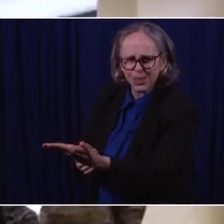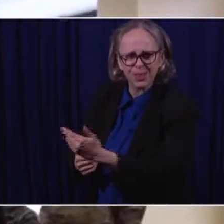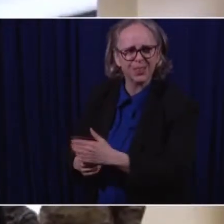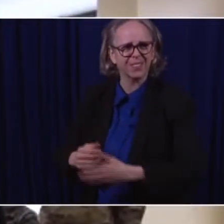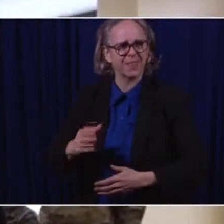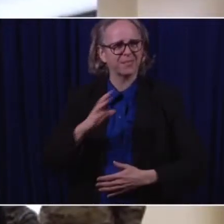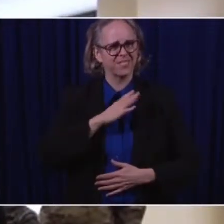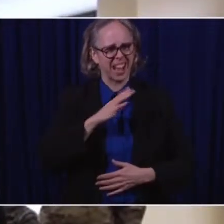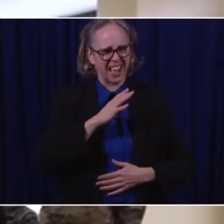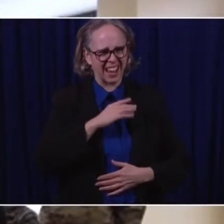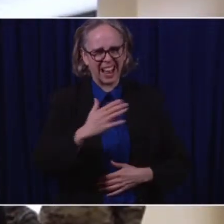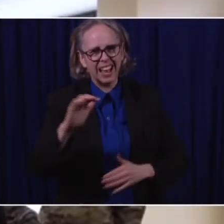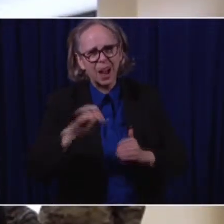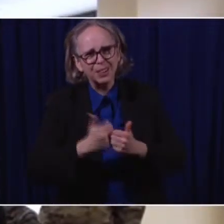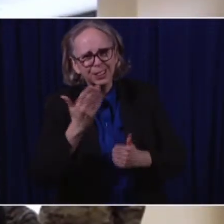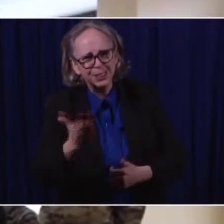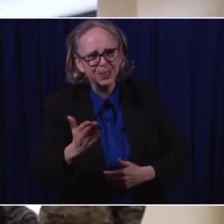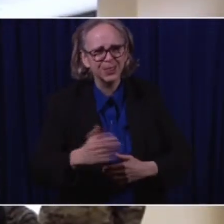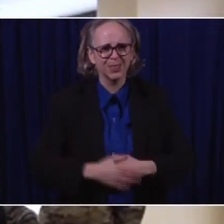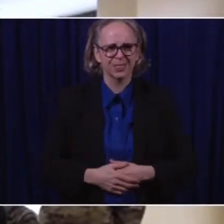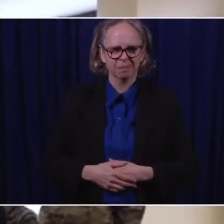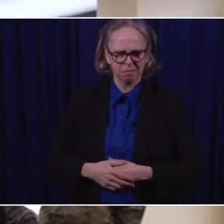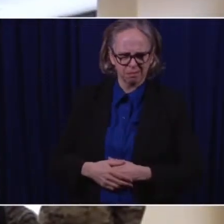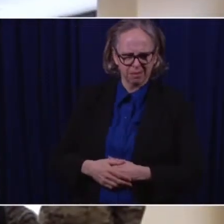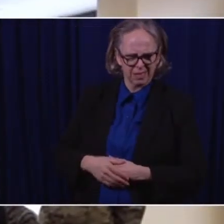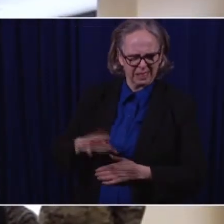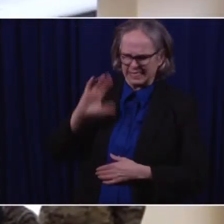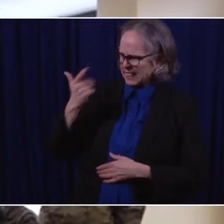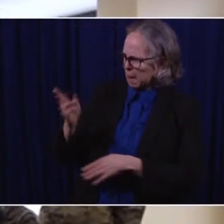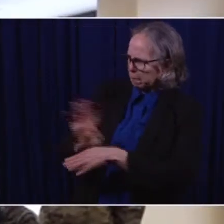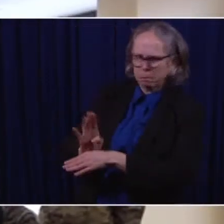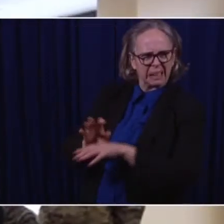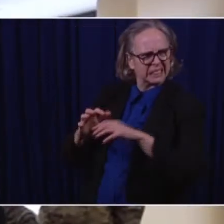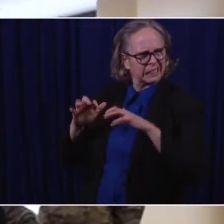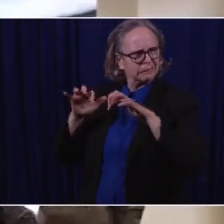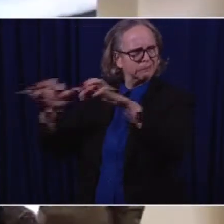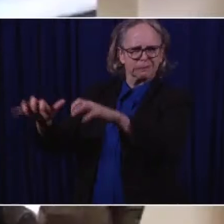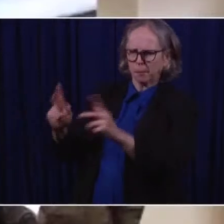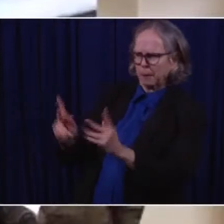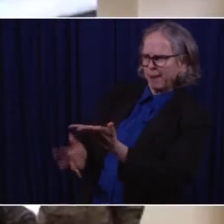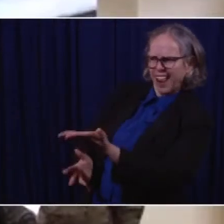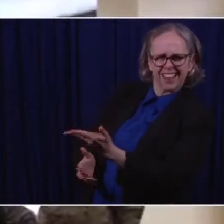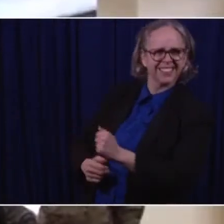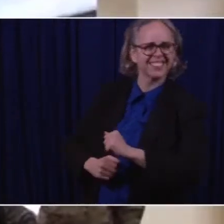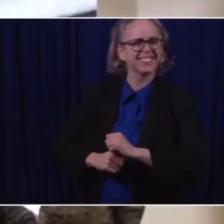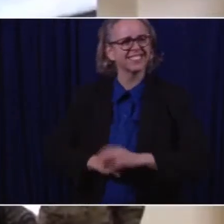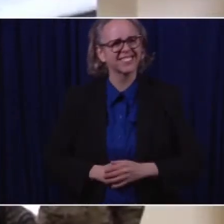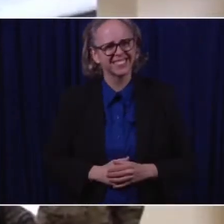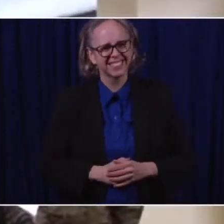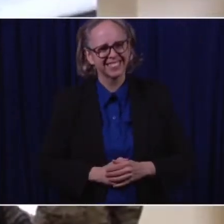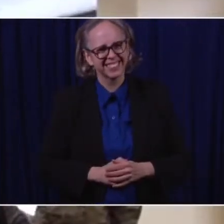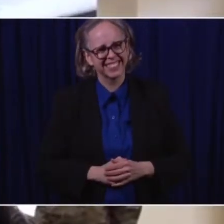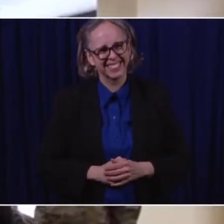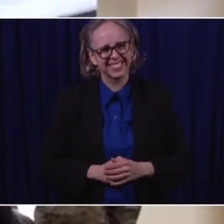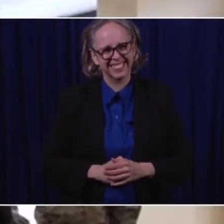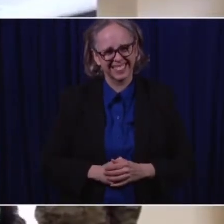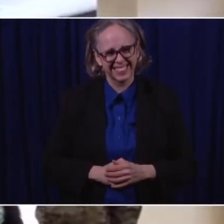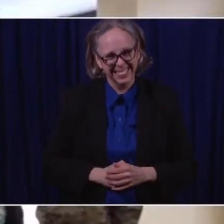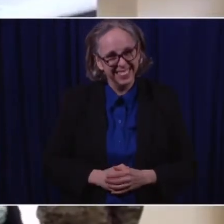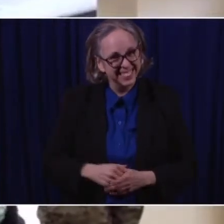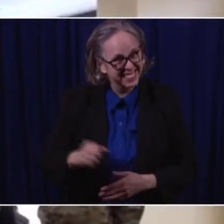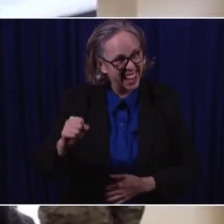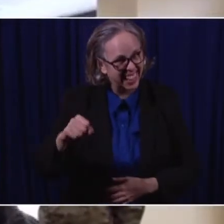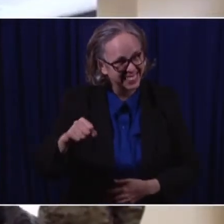Governor? It looks like you got a lot of activity in the background there. I think everybody's frozen right now because